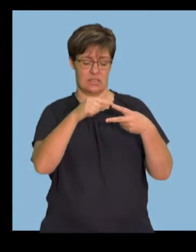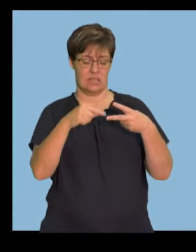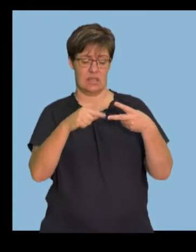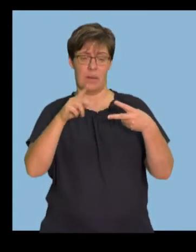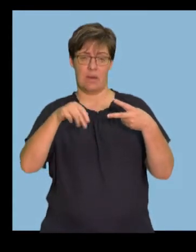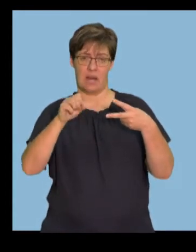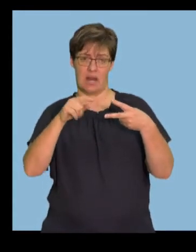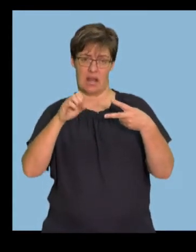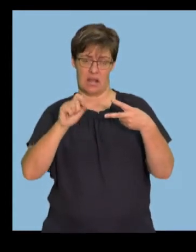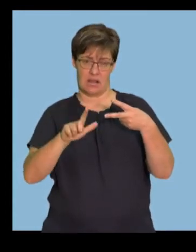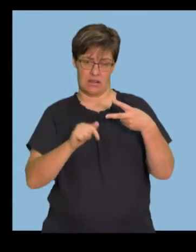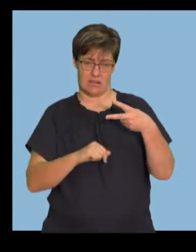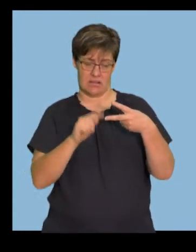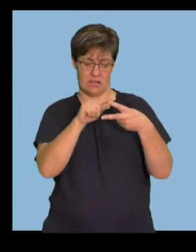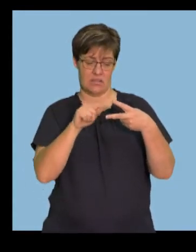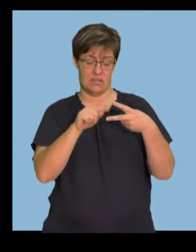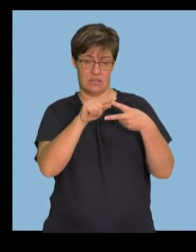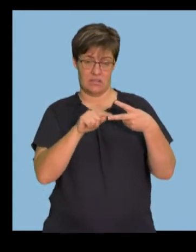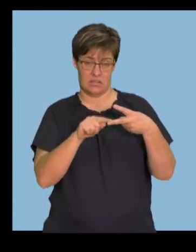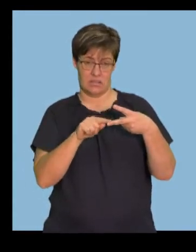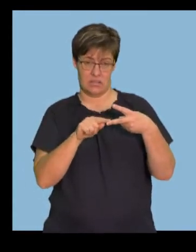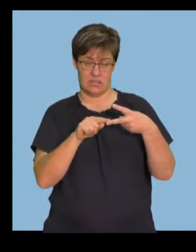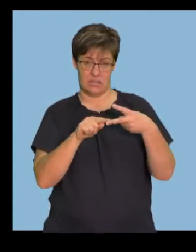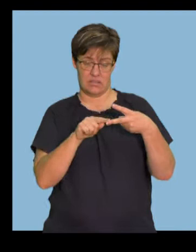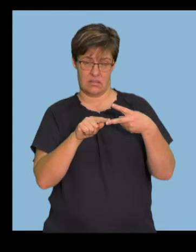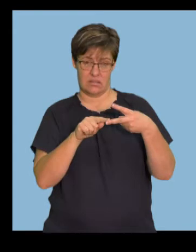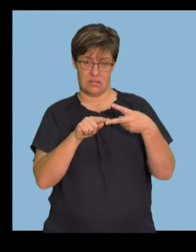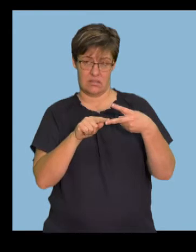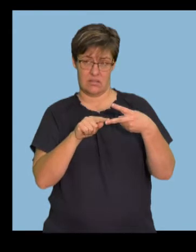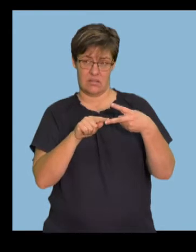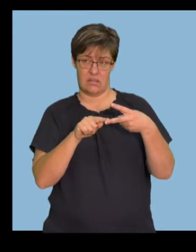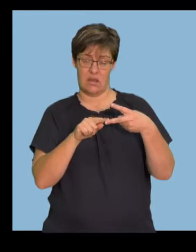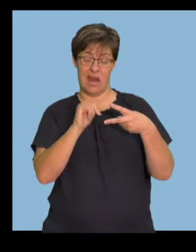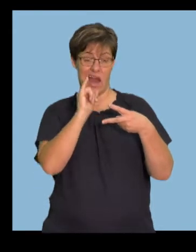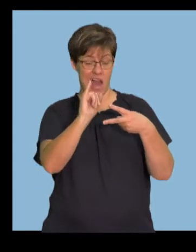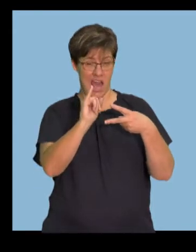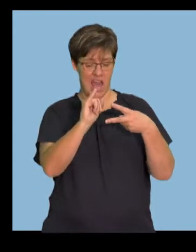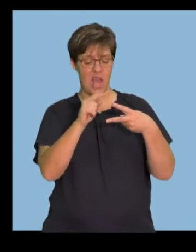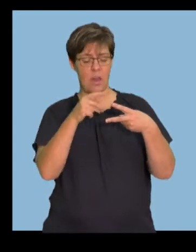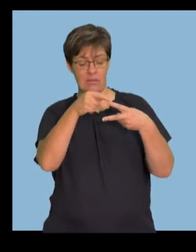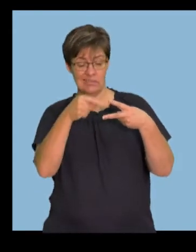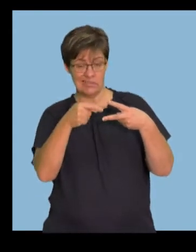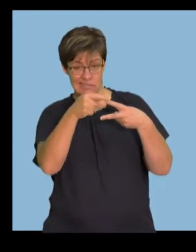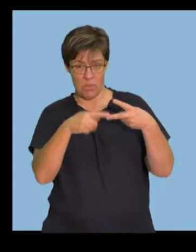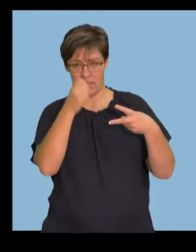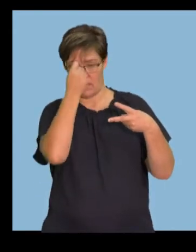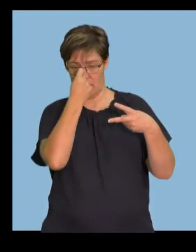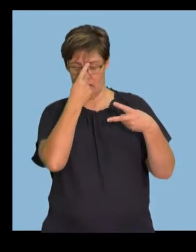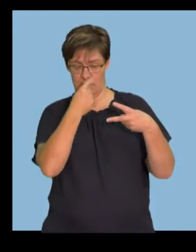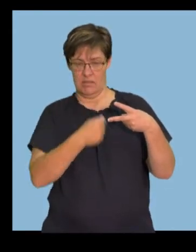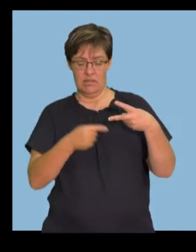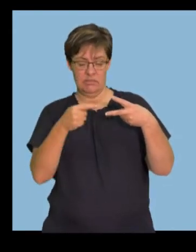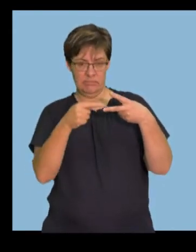circuit is that the current and voltage is something that we need to really understand, that in a parallel